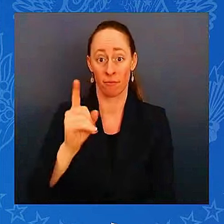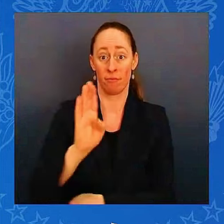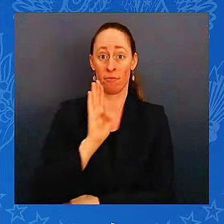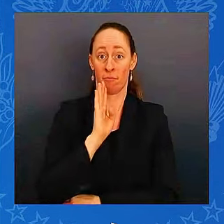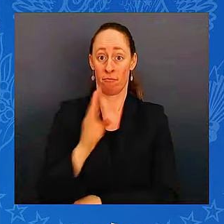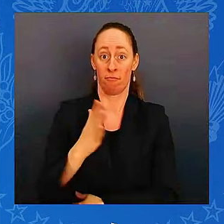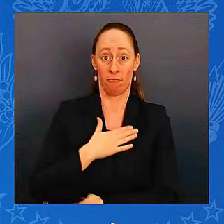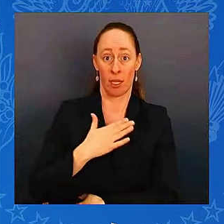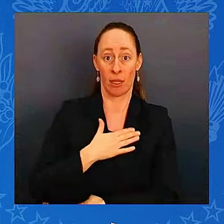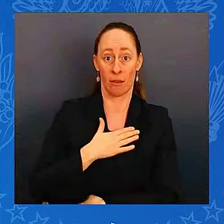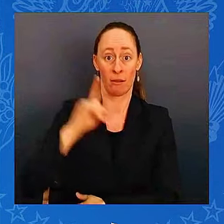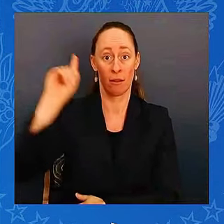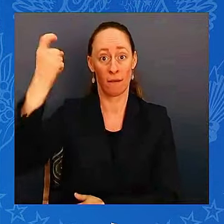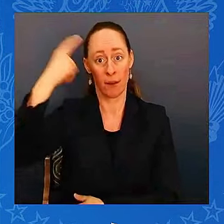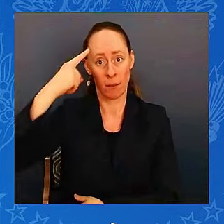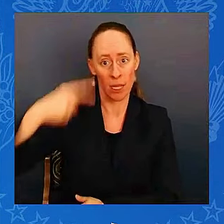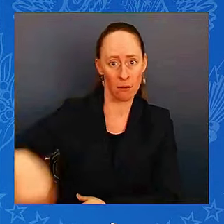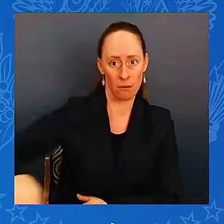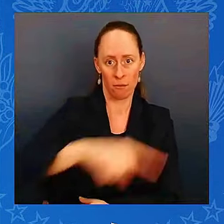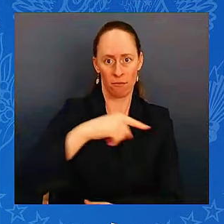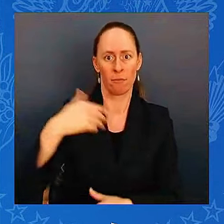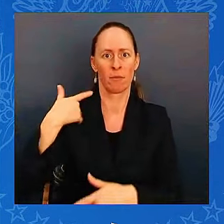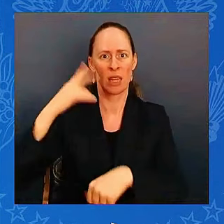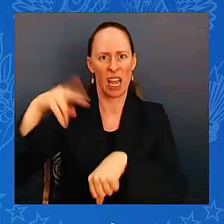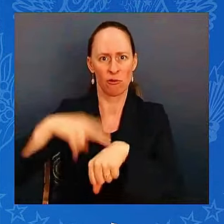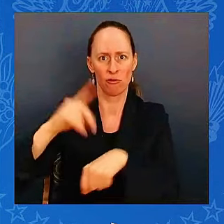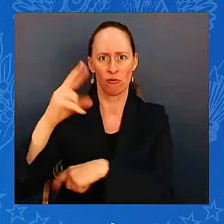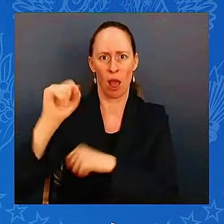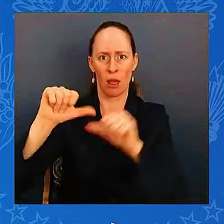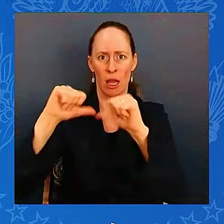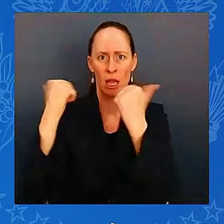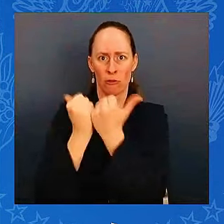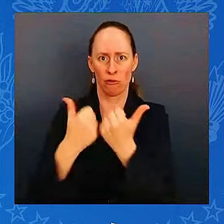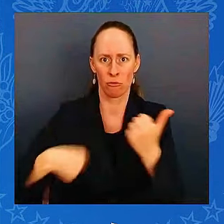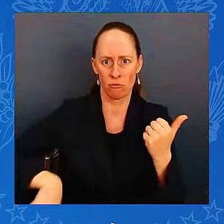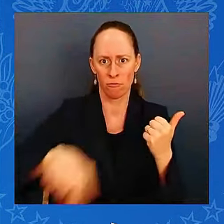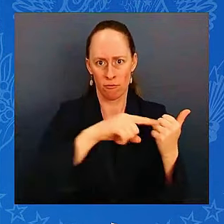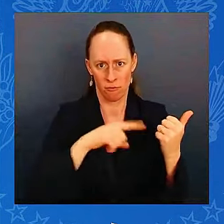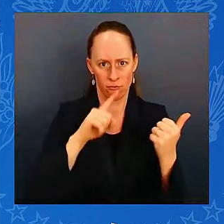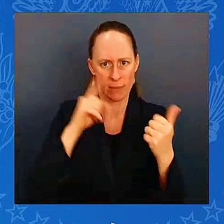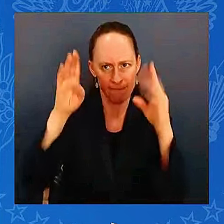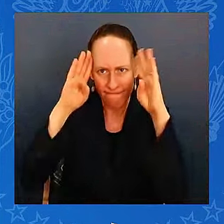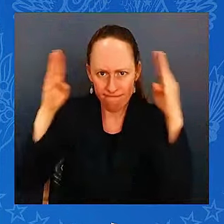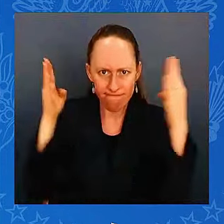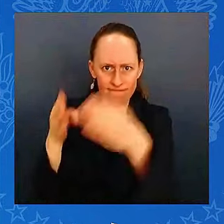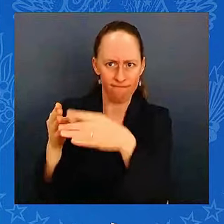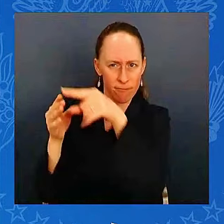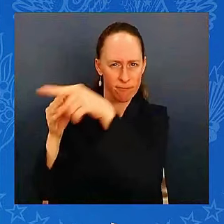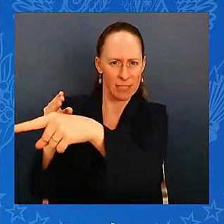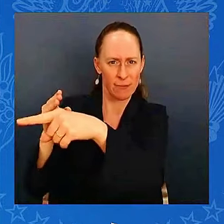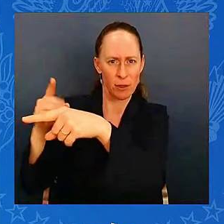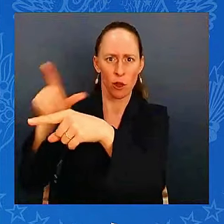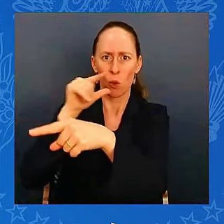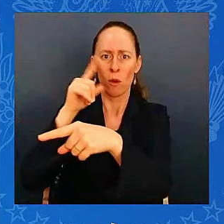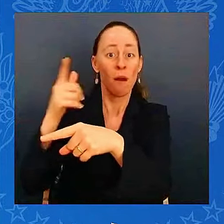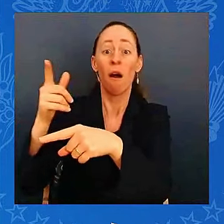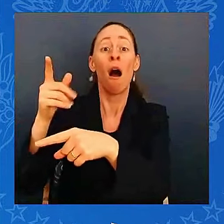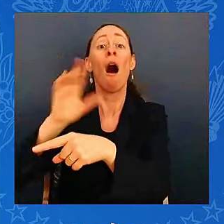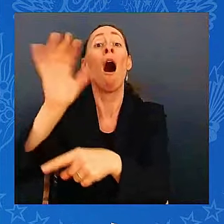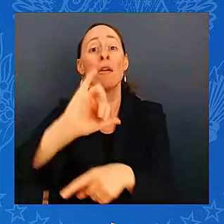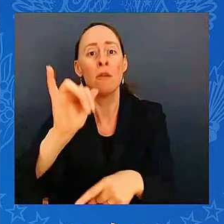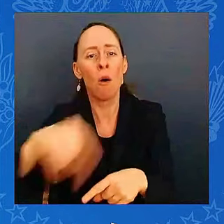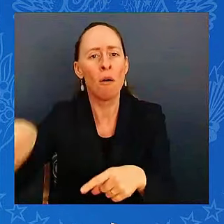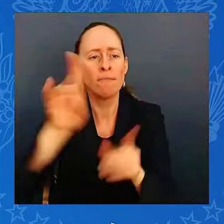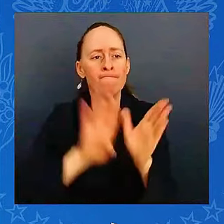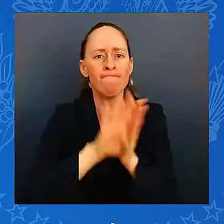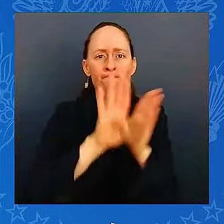agency to coordinate the fight against organized crime and to come up with innovative strategies. Innovation is needed